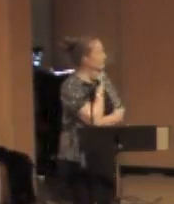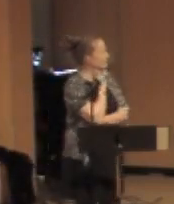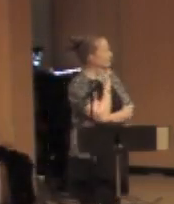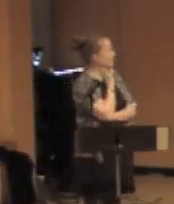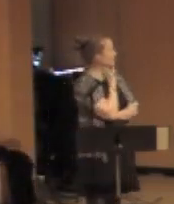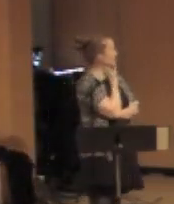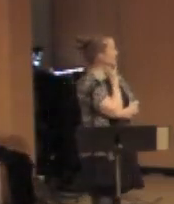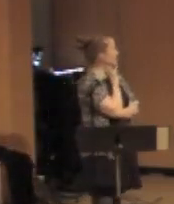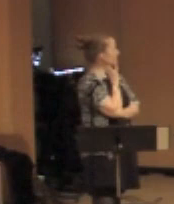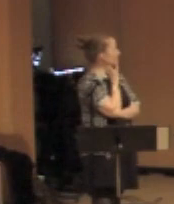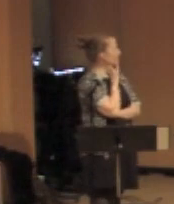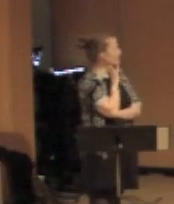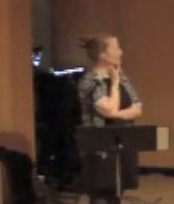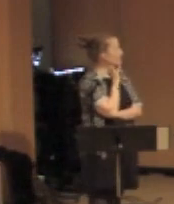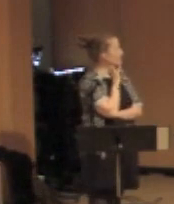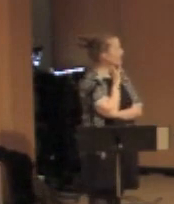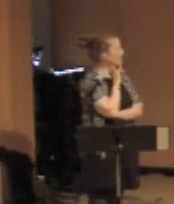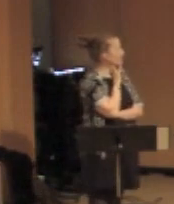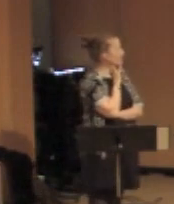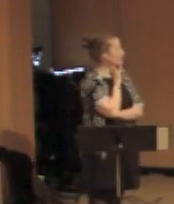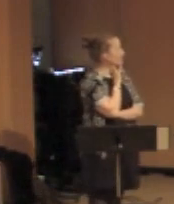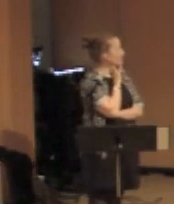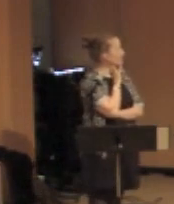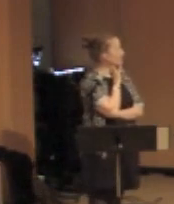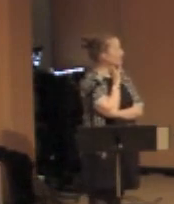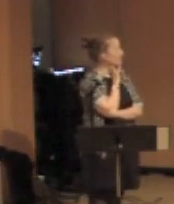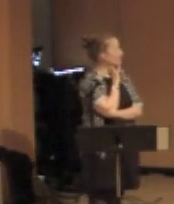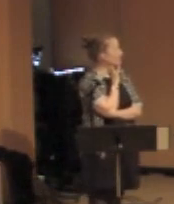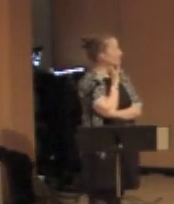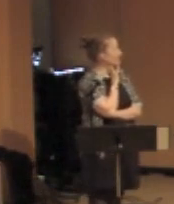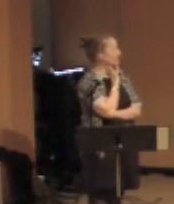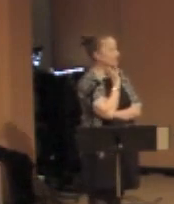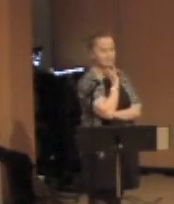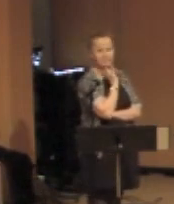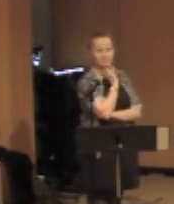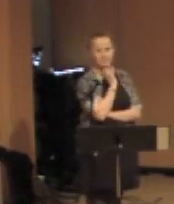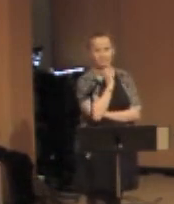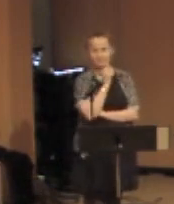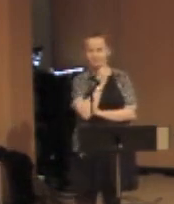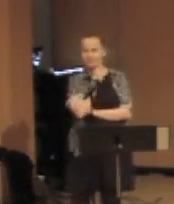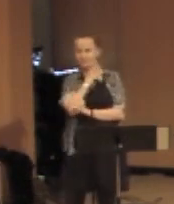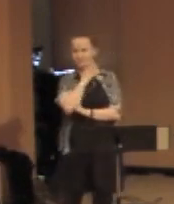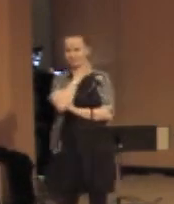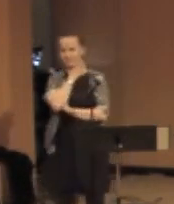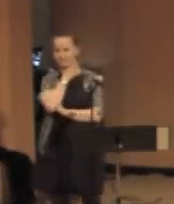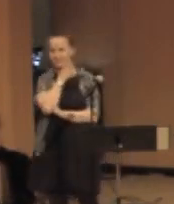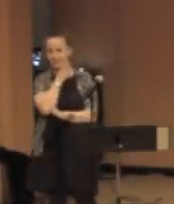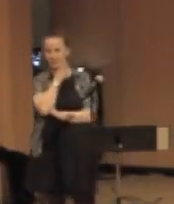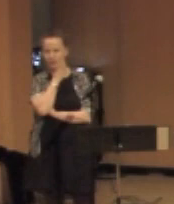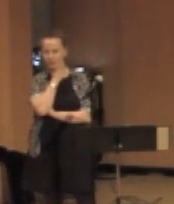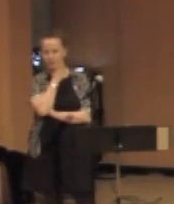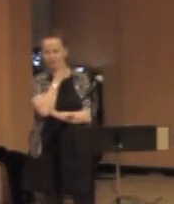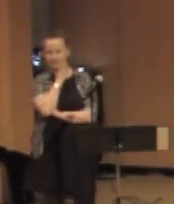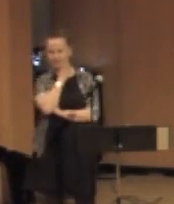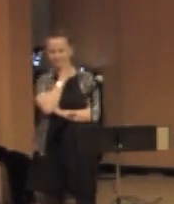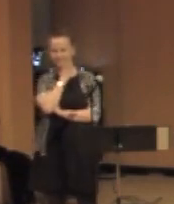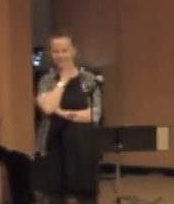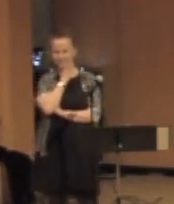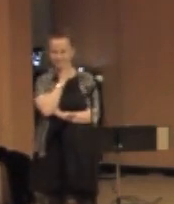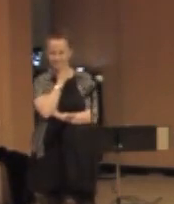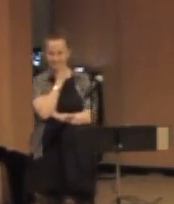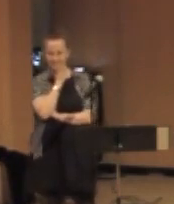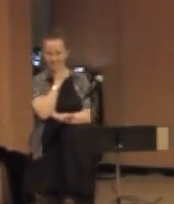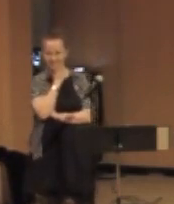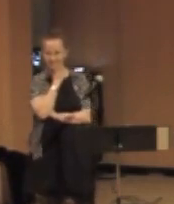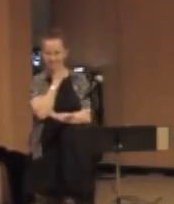drawer and I took it out last week for the first time because when you record theater it usually it it's nothing like the live